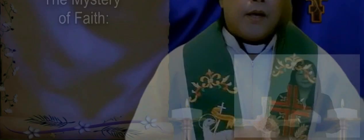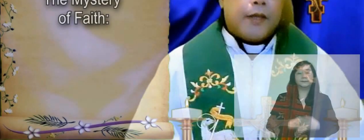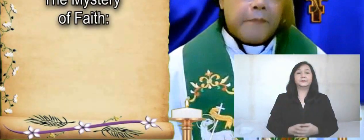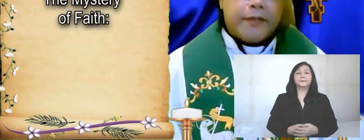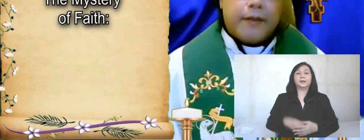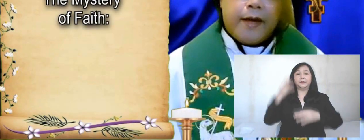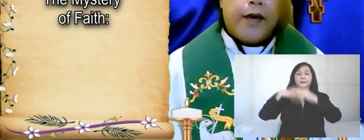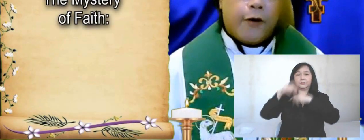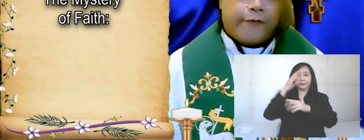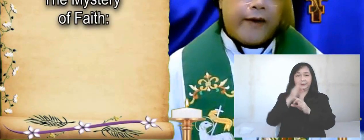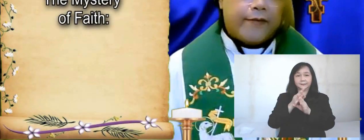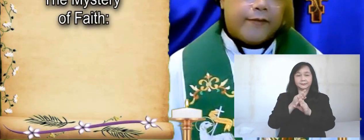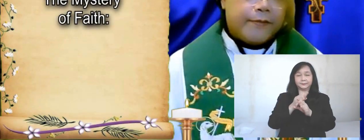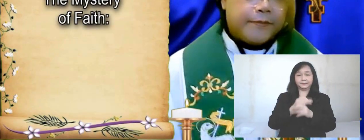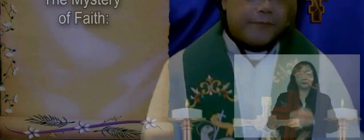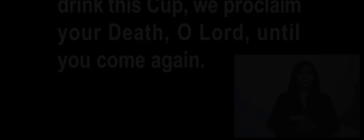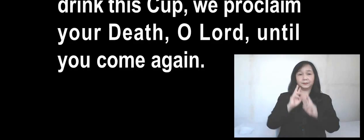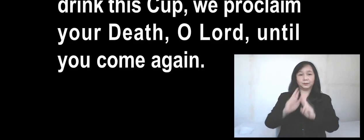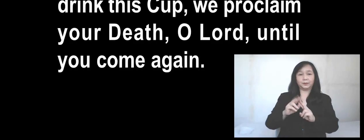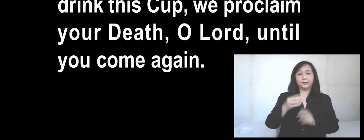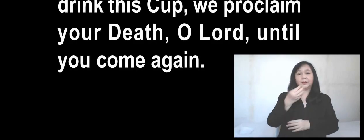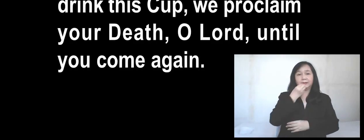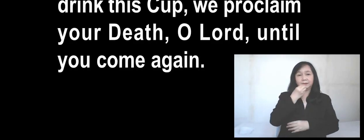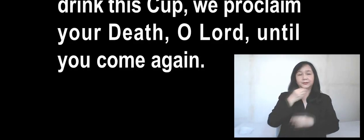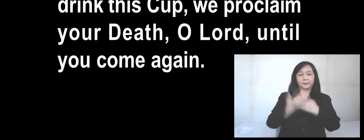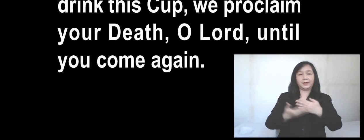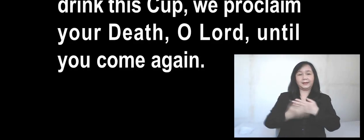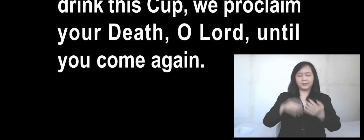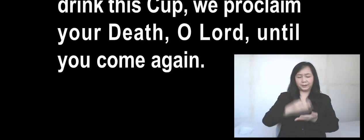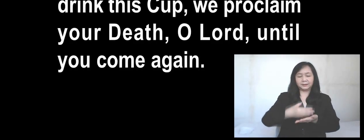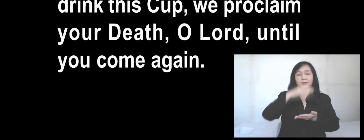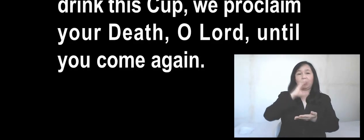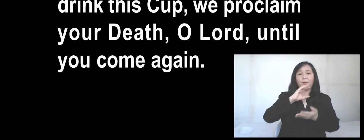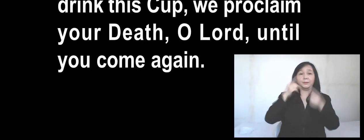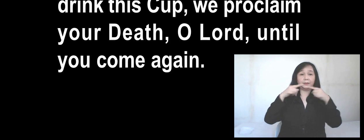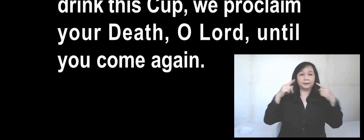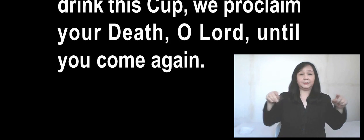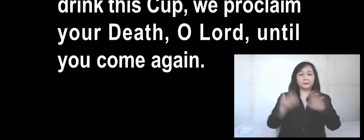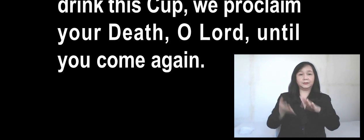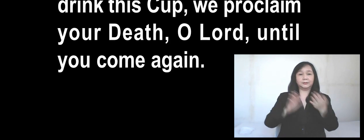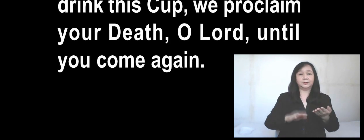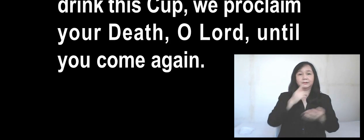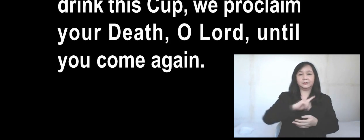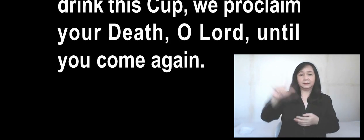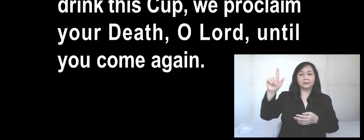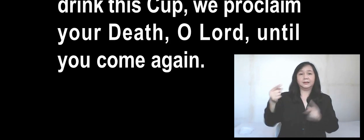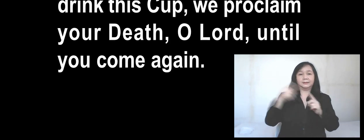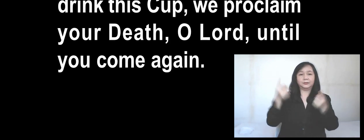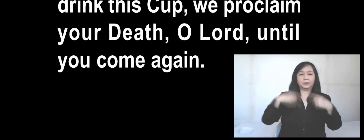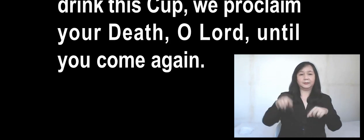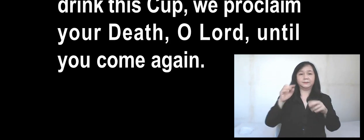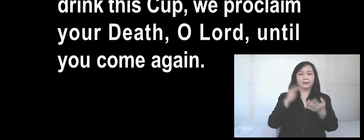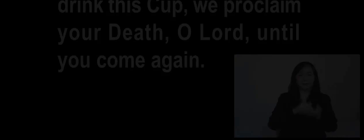The mystery of faith. When we eat this bread and drink this cup, we proclaim your death, O Lord,